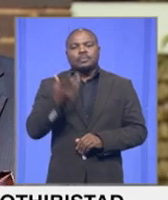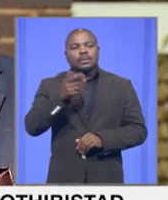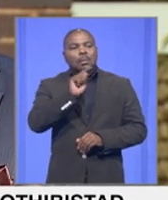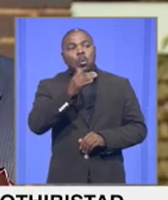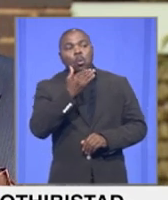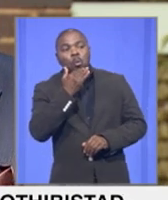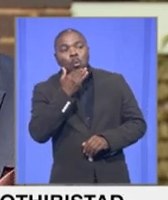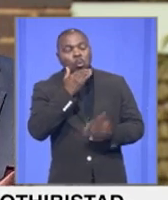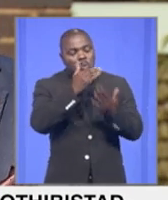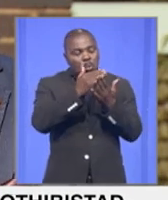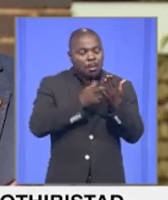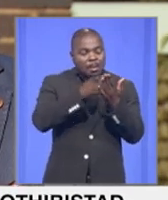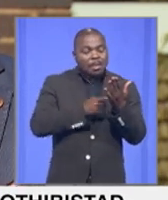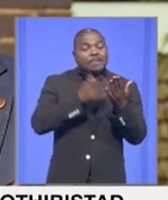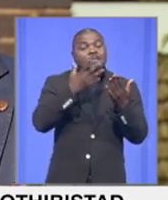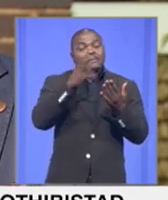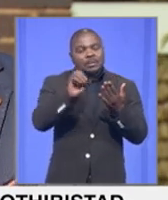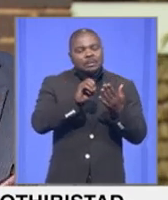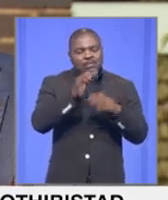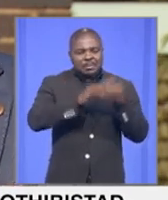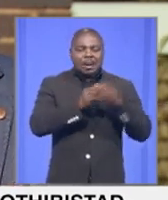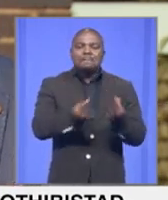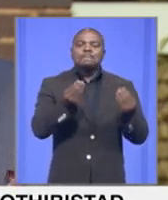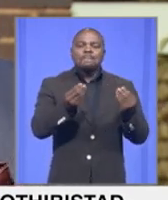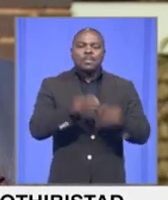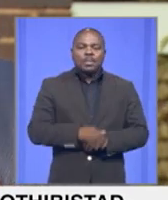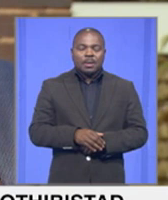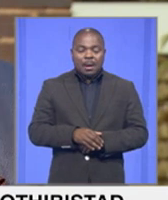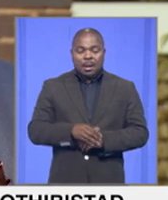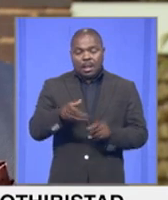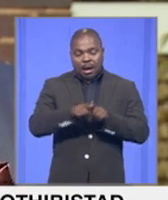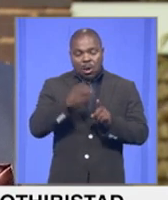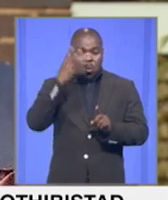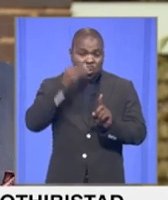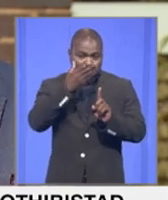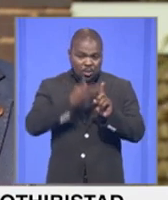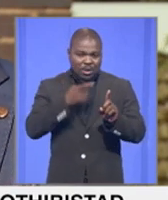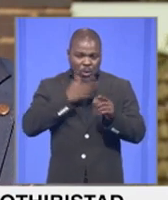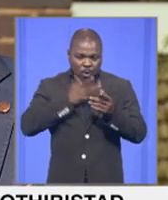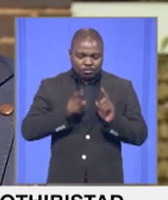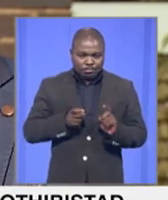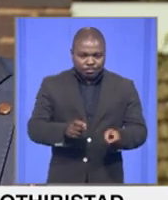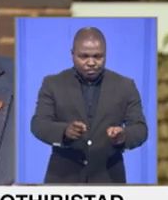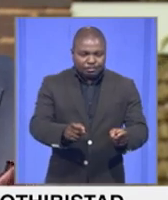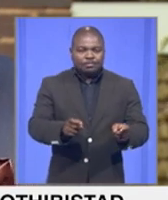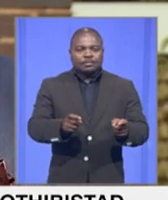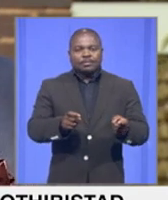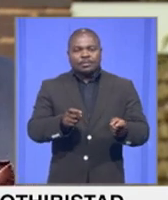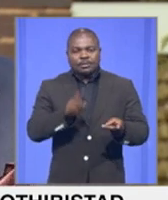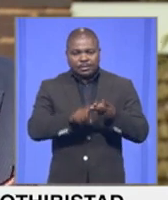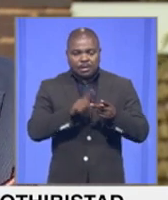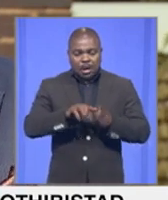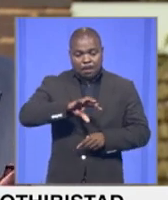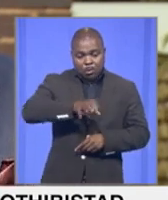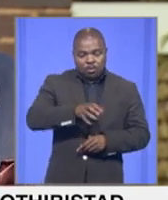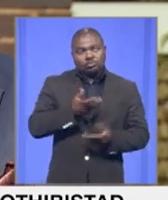di-beneficiary ba 50 ba kgona go bona gore ba agelwa matlo mme ya ga mo Potgieter re leka go etsa gore re itlhaganedise yona ka bonako re bule le